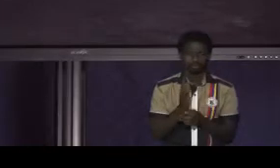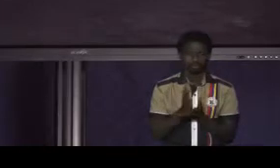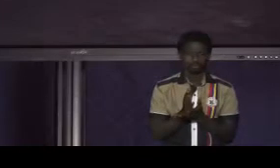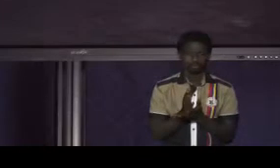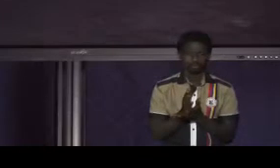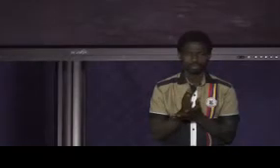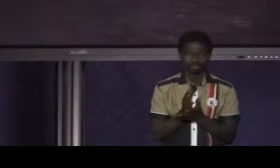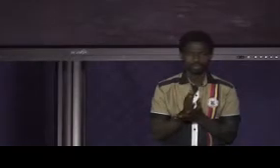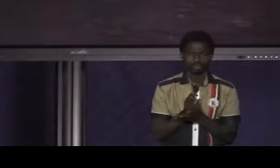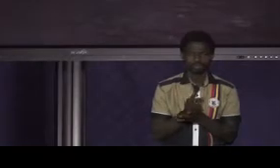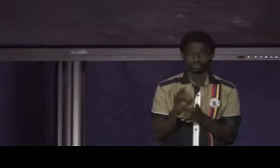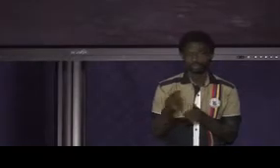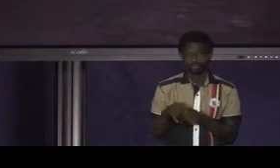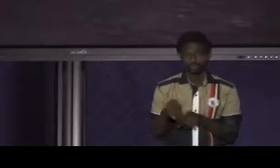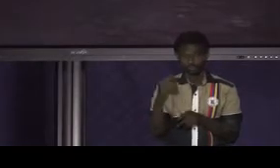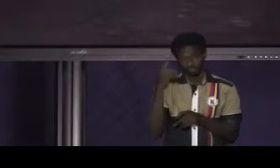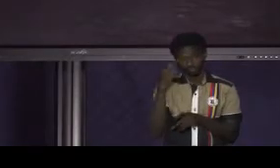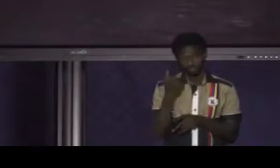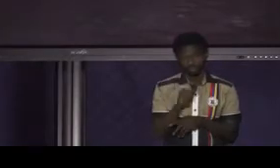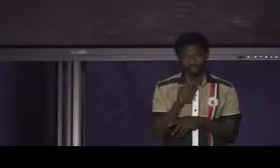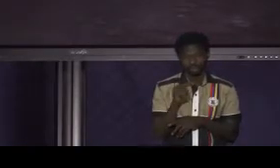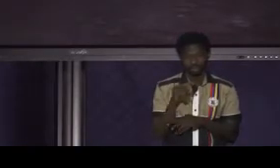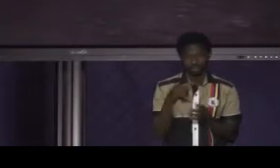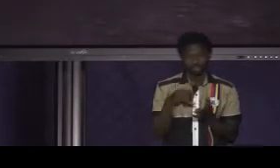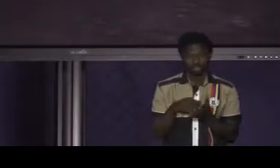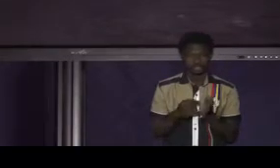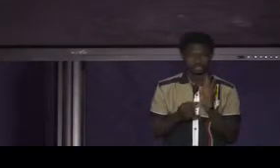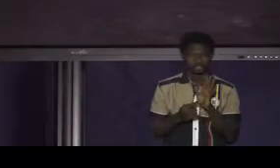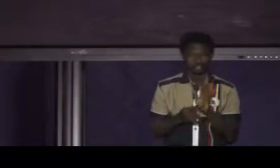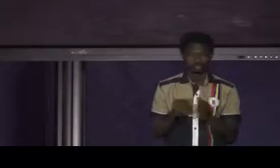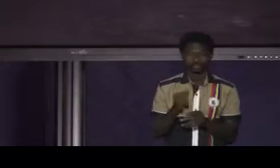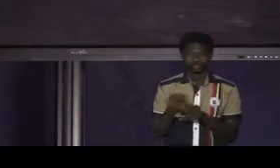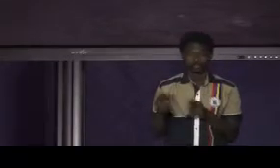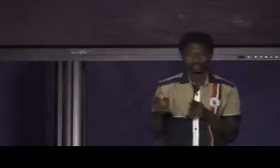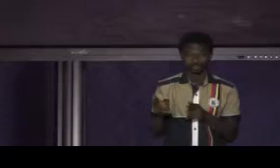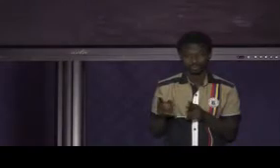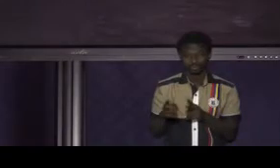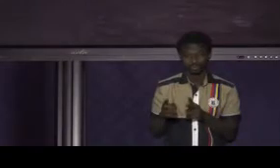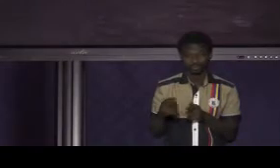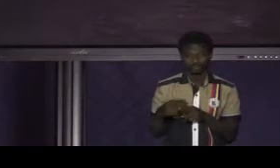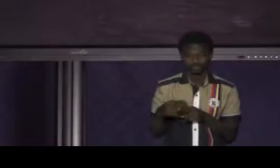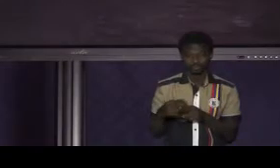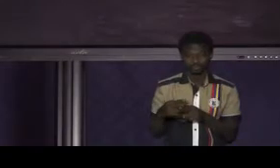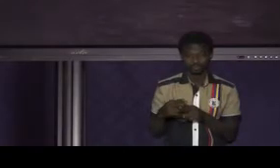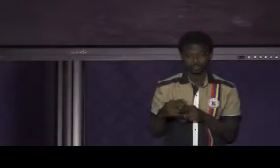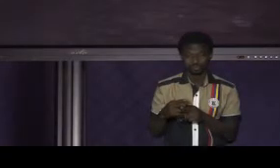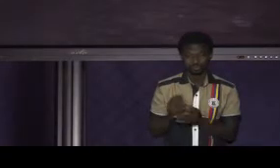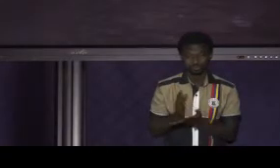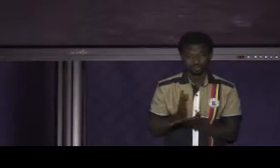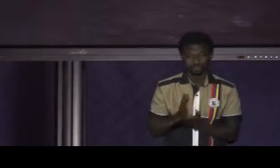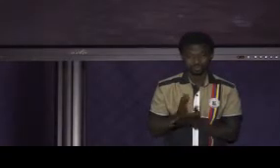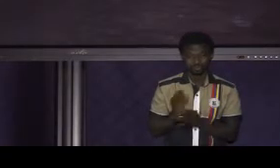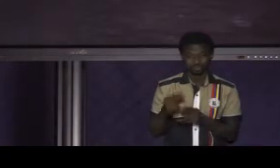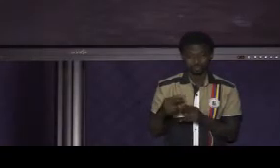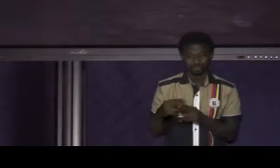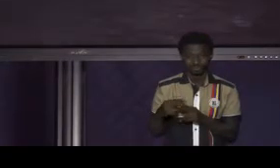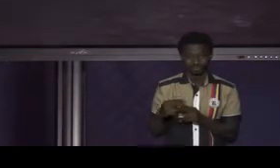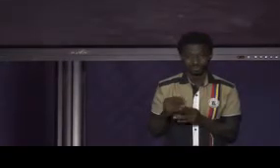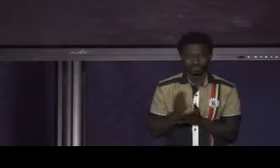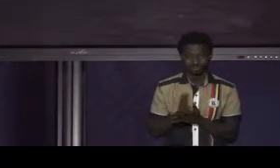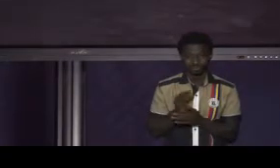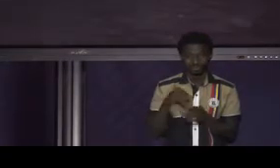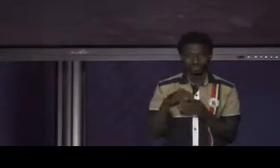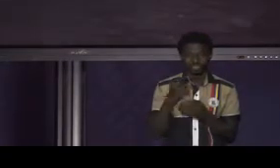seconds. But for a comma, it indicates a very short pause, a very brief pause